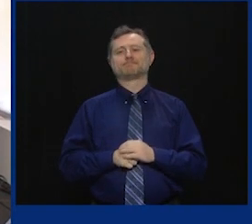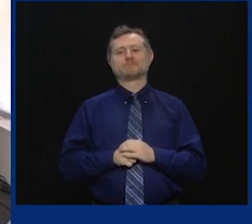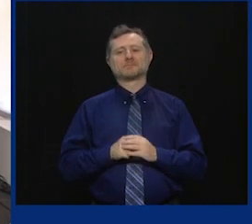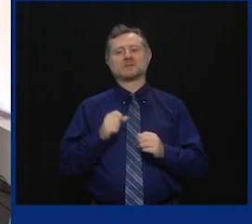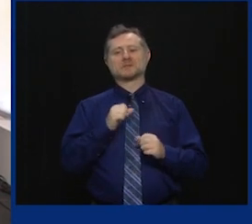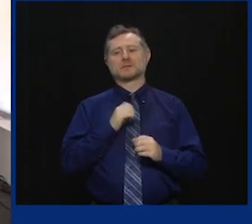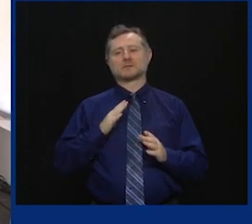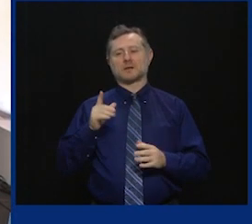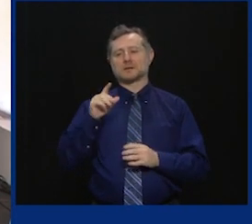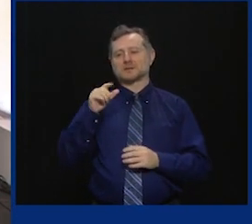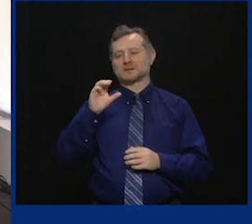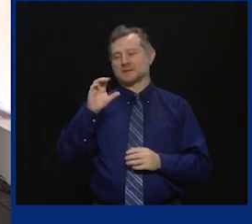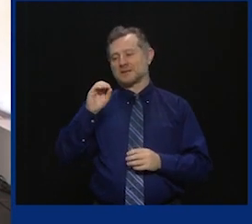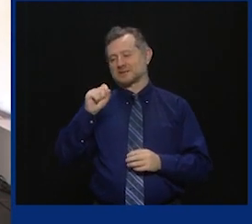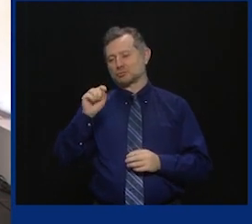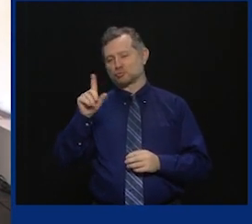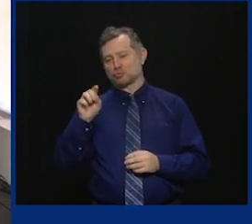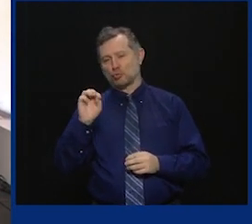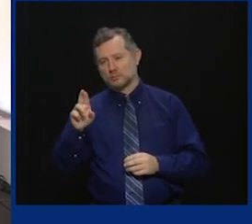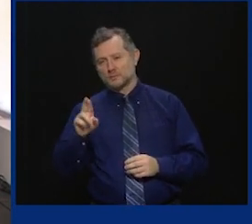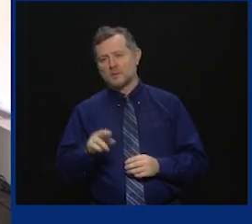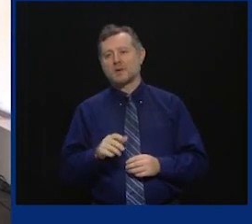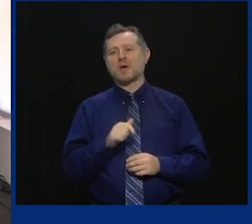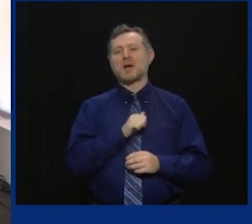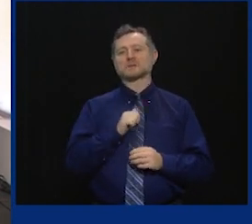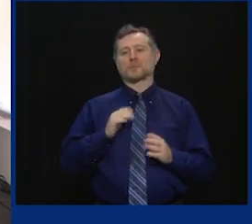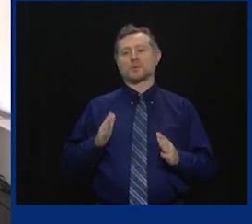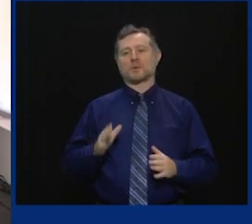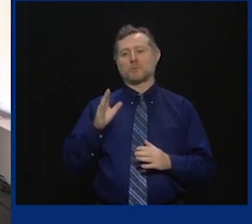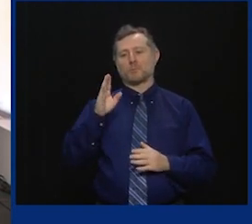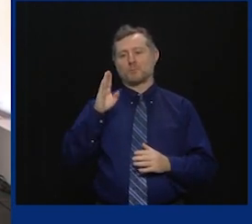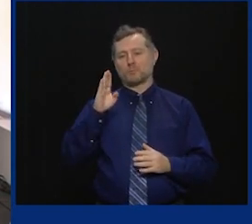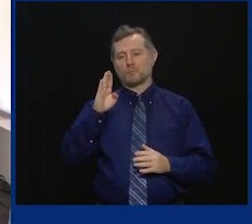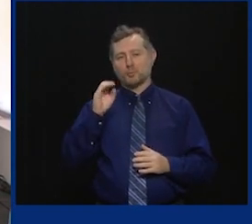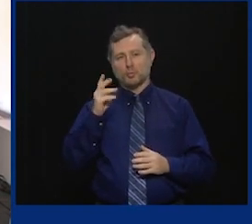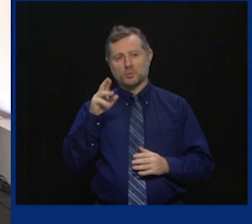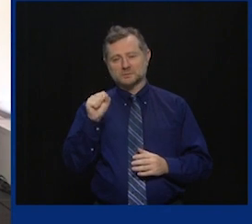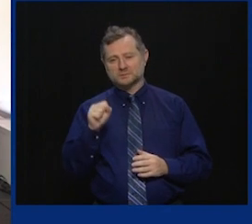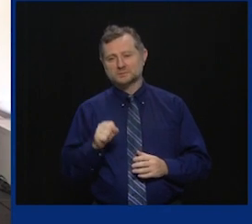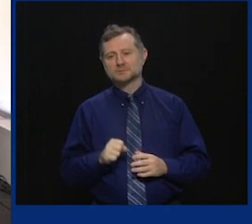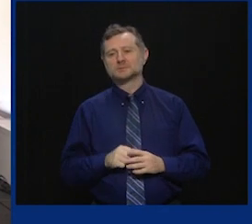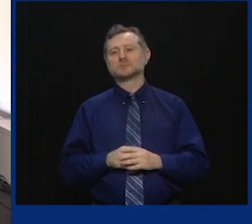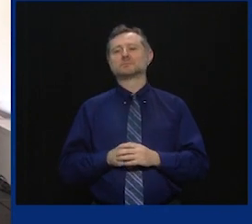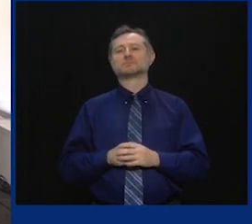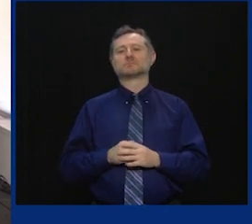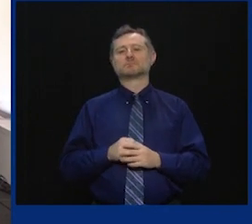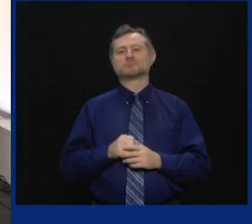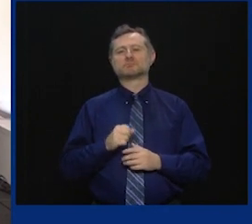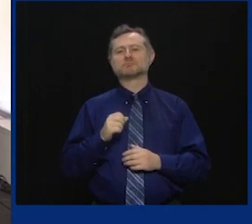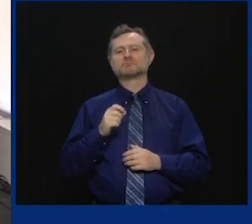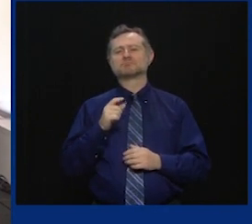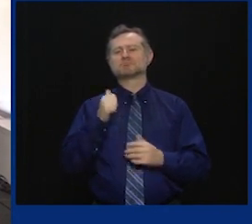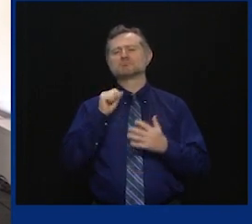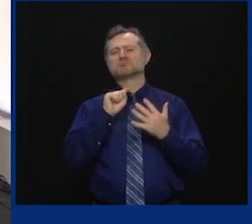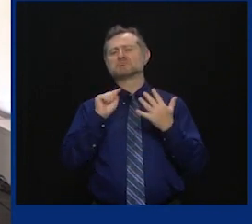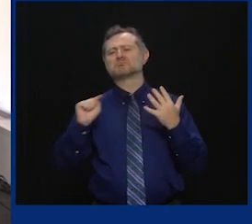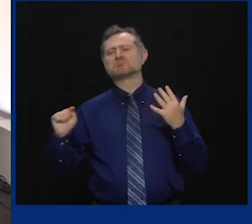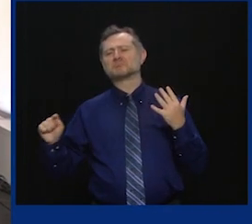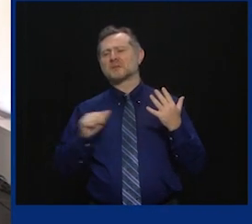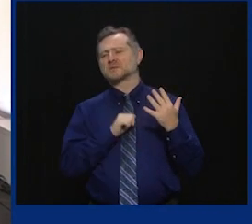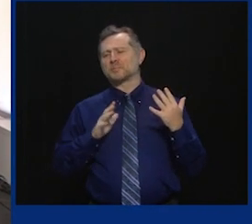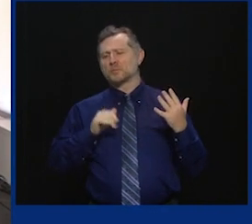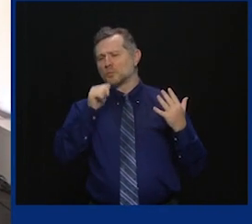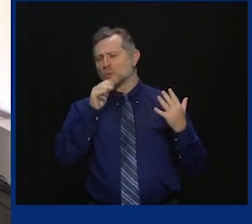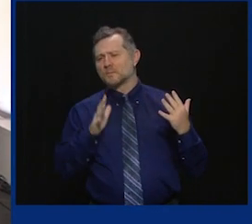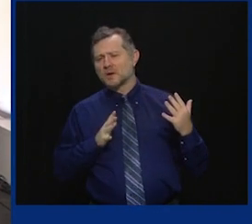Weprin, Assemblymember Kenny Burgos, Assemblywoman Farah Souffrant Forrest, Assemblywoman Chantel